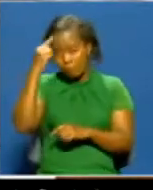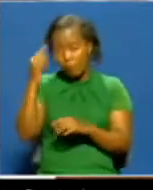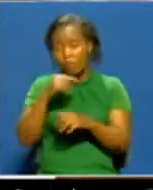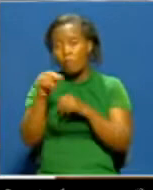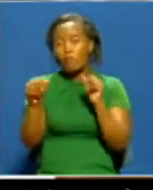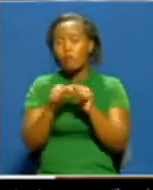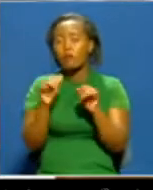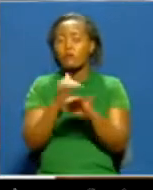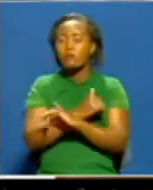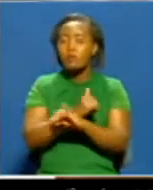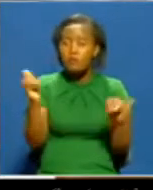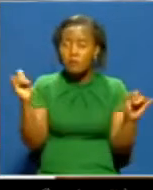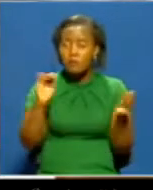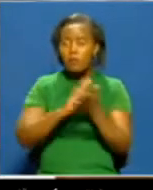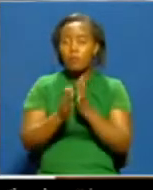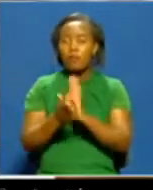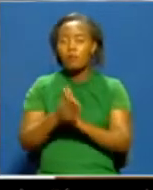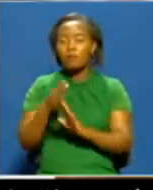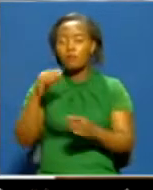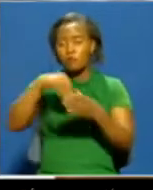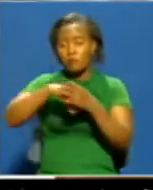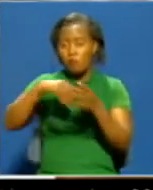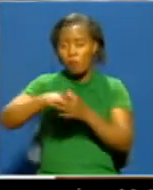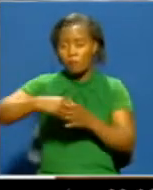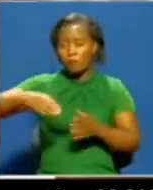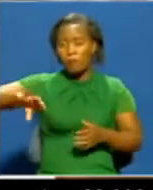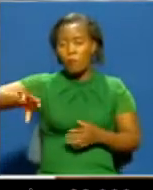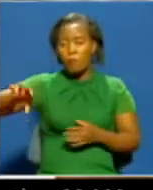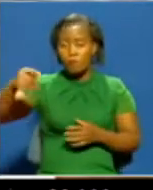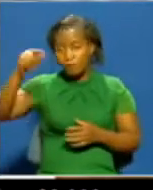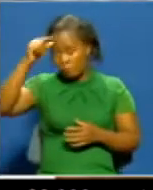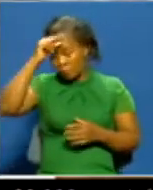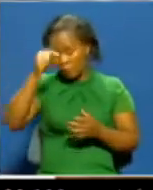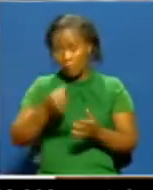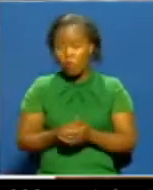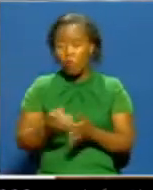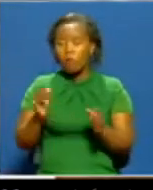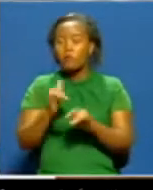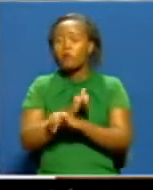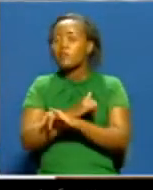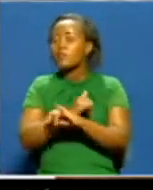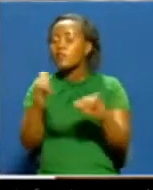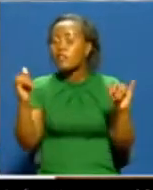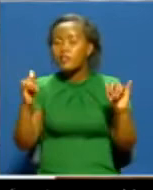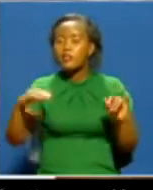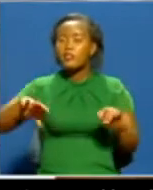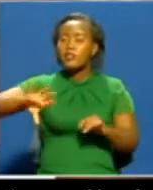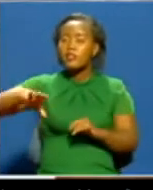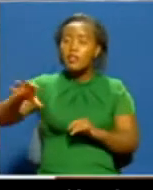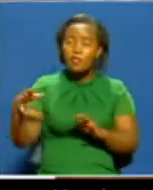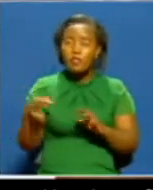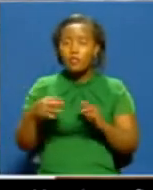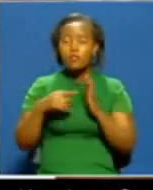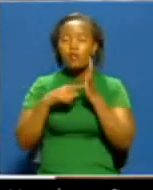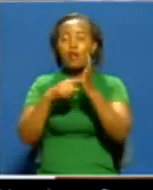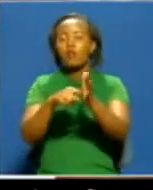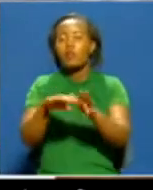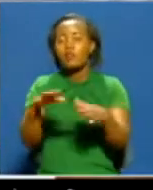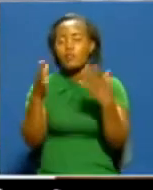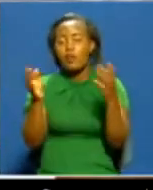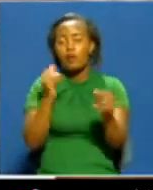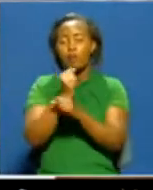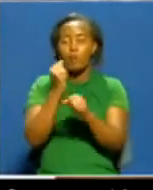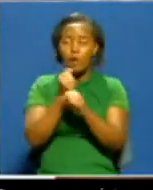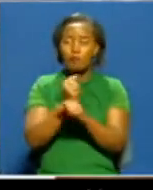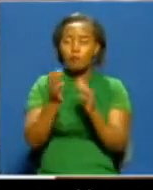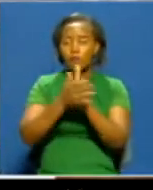involvement of the county governments. Cleanliness in a county depends entirely on the efficiency and effectiveness